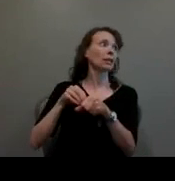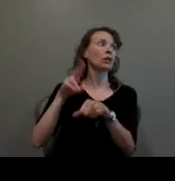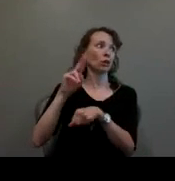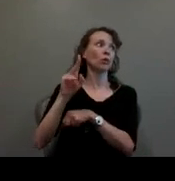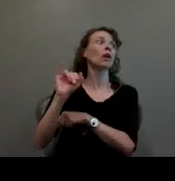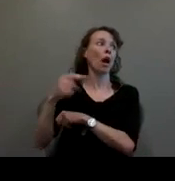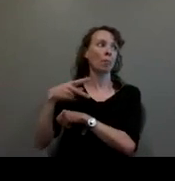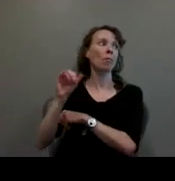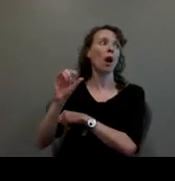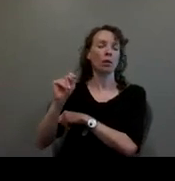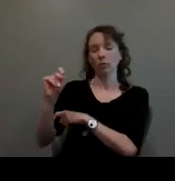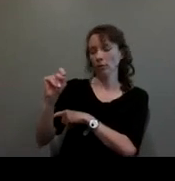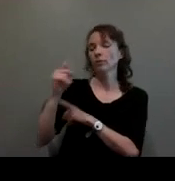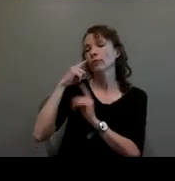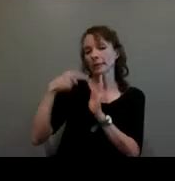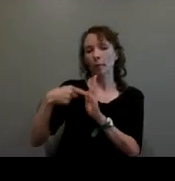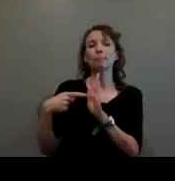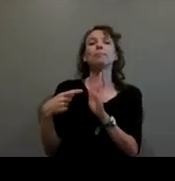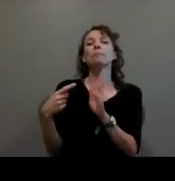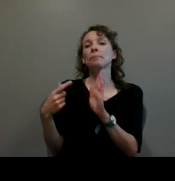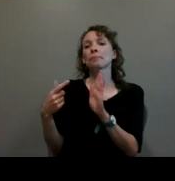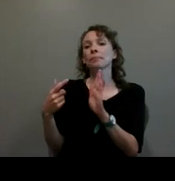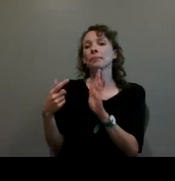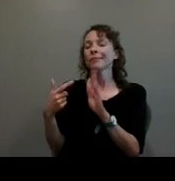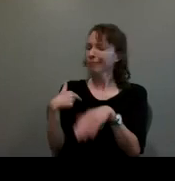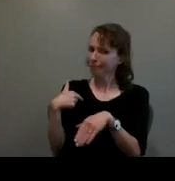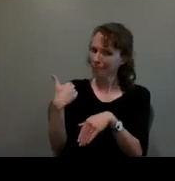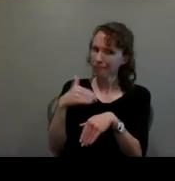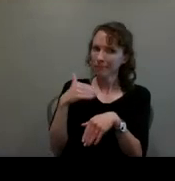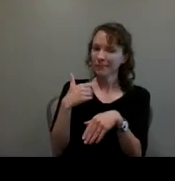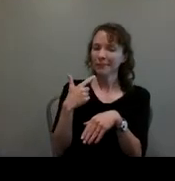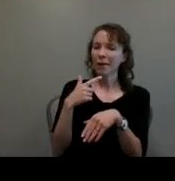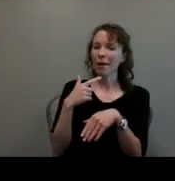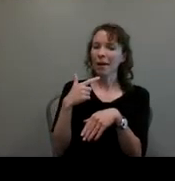corpuses. And a result that I still find quite